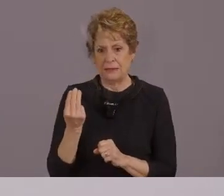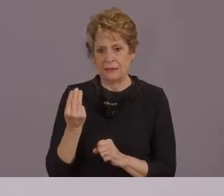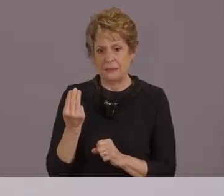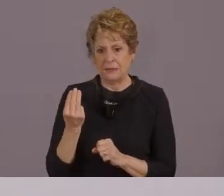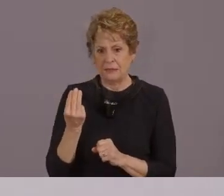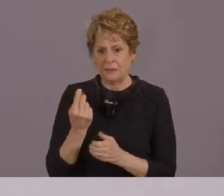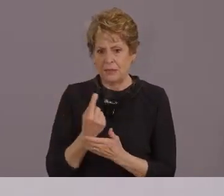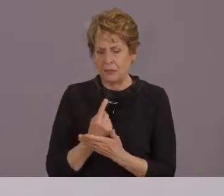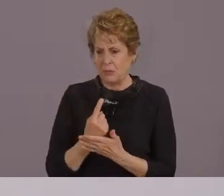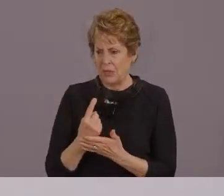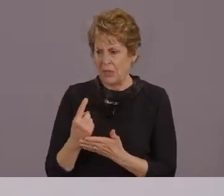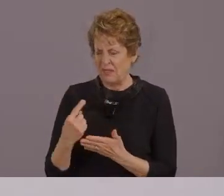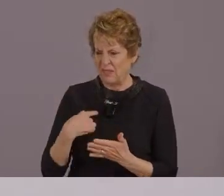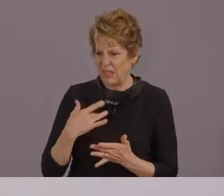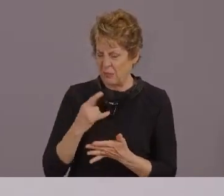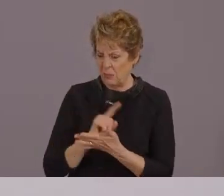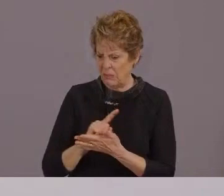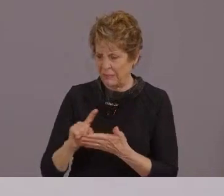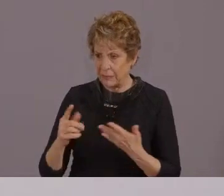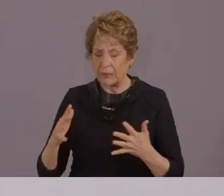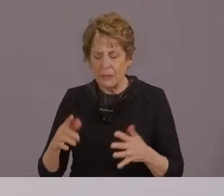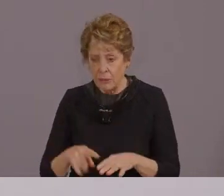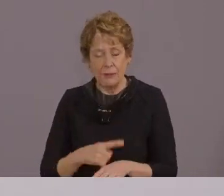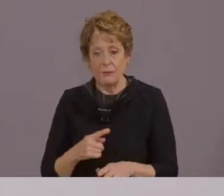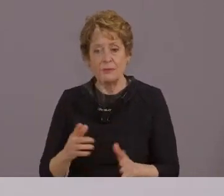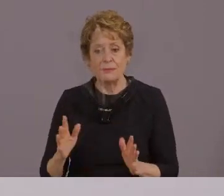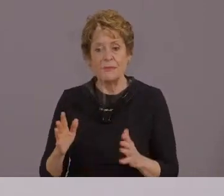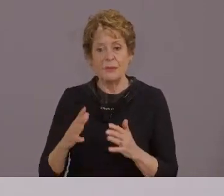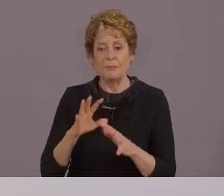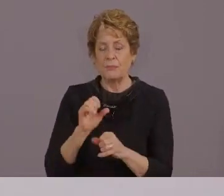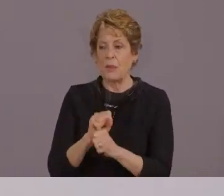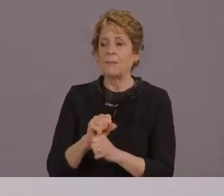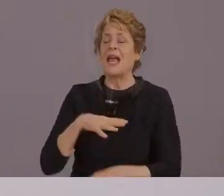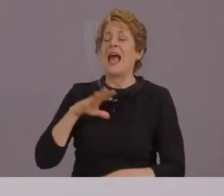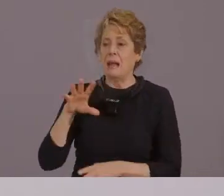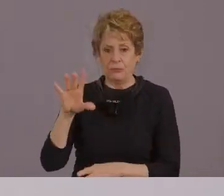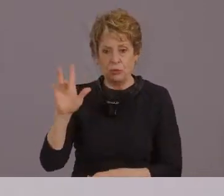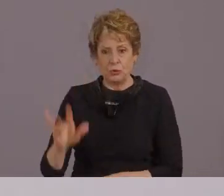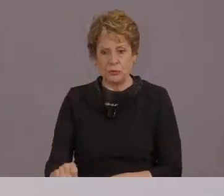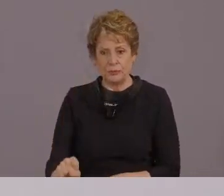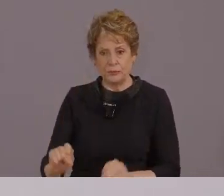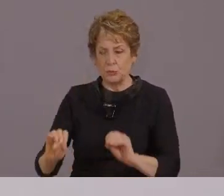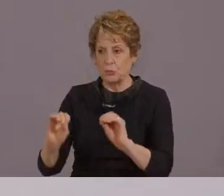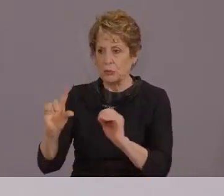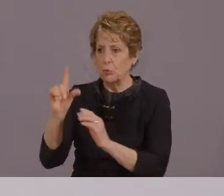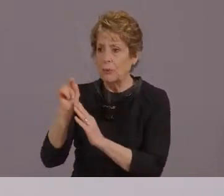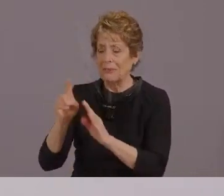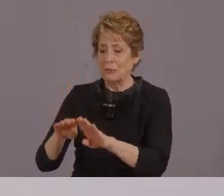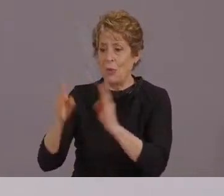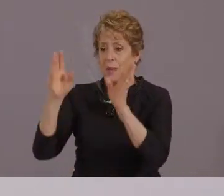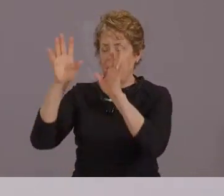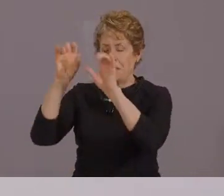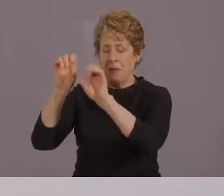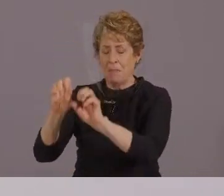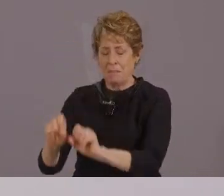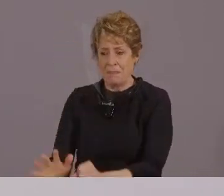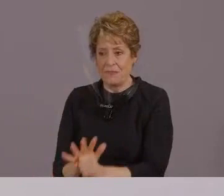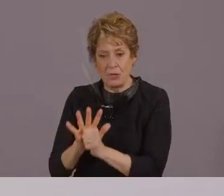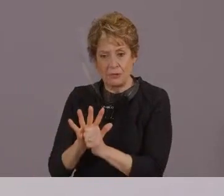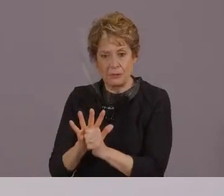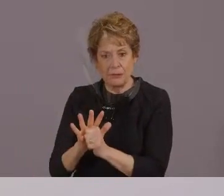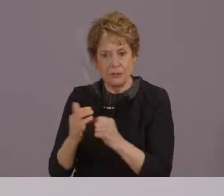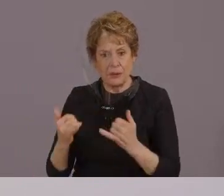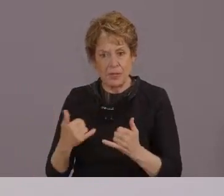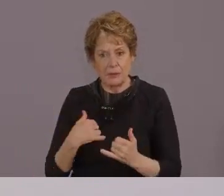the week are long. They disappeared within 20 minutes on Monday. I don't see any more today. And I'm just curious,